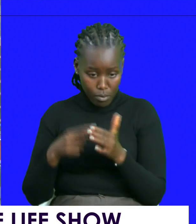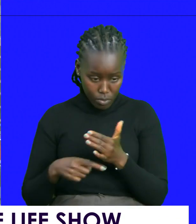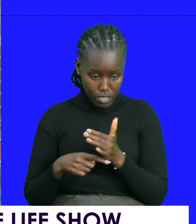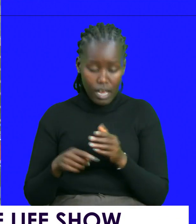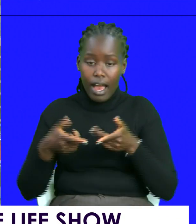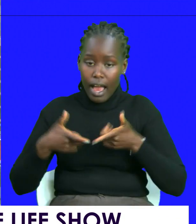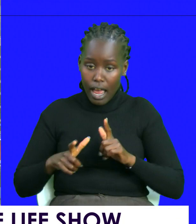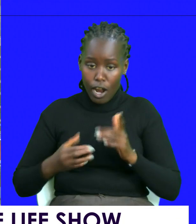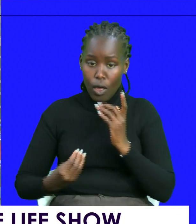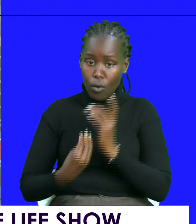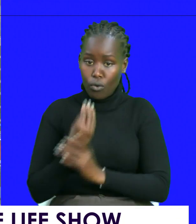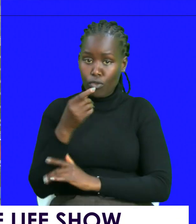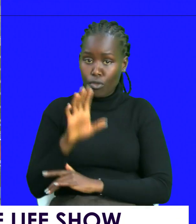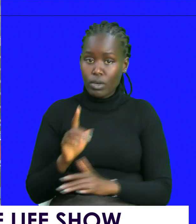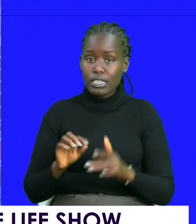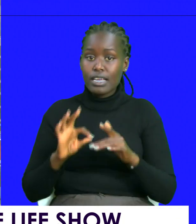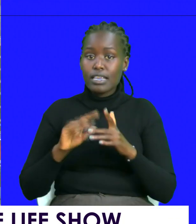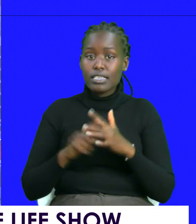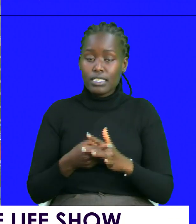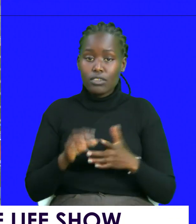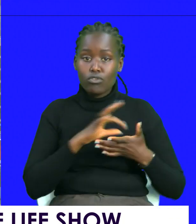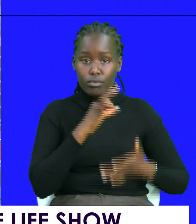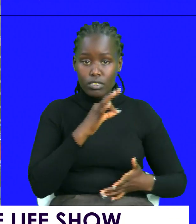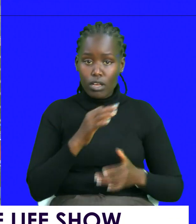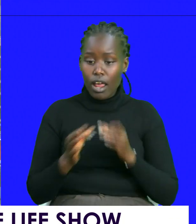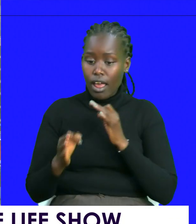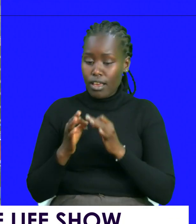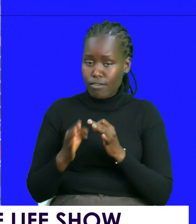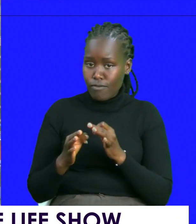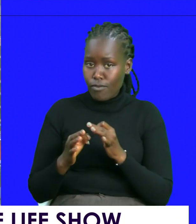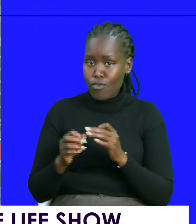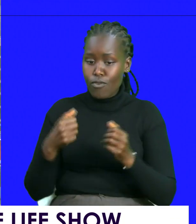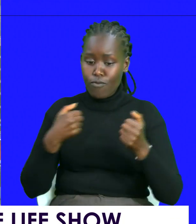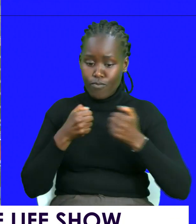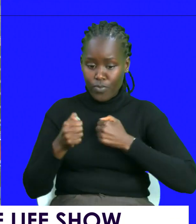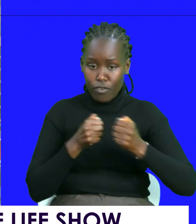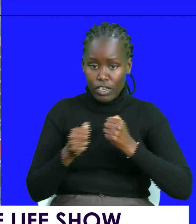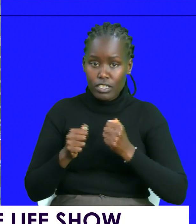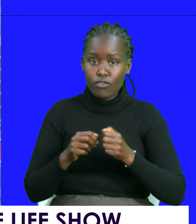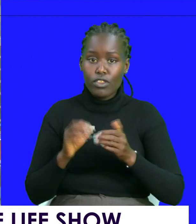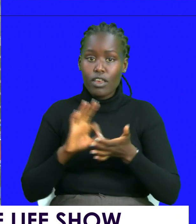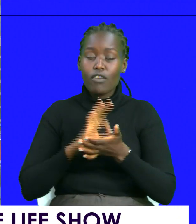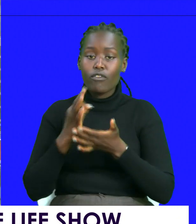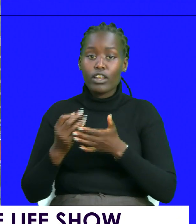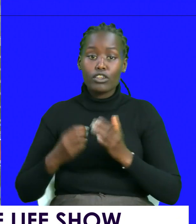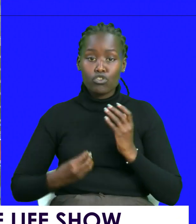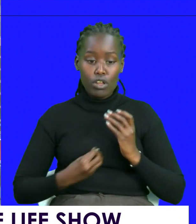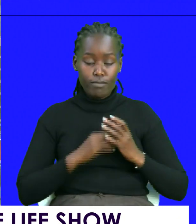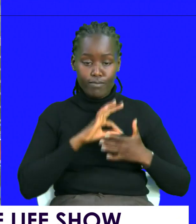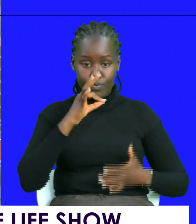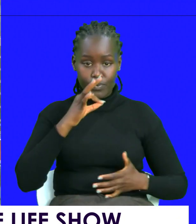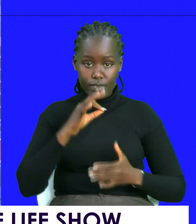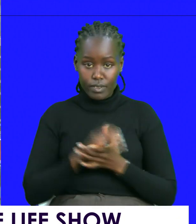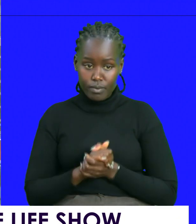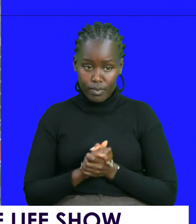growth of the soul. Even as you're fighting for financial growth, let it stand the test of time. Let it be something